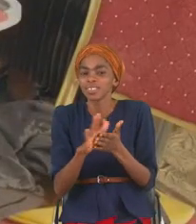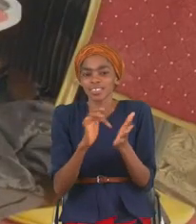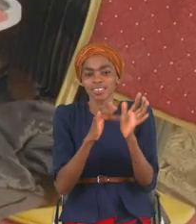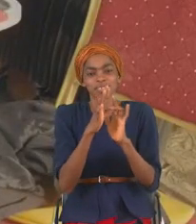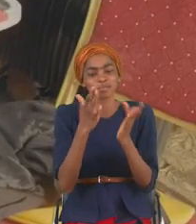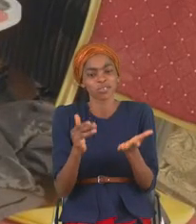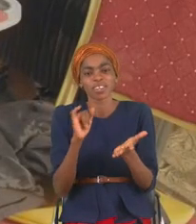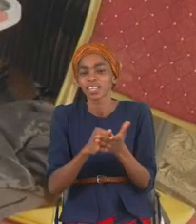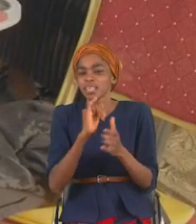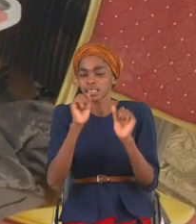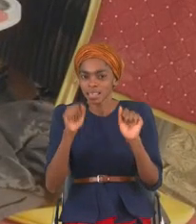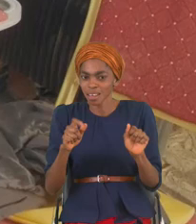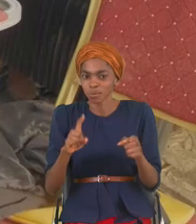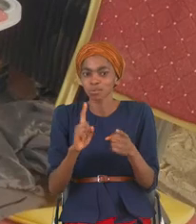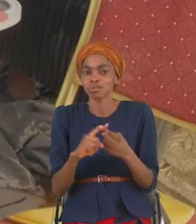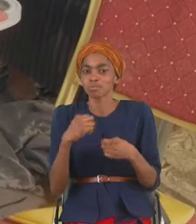are able to